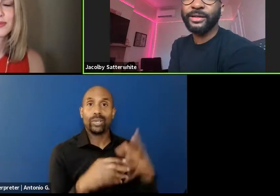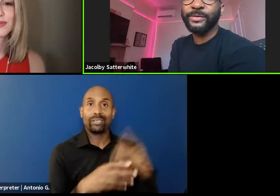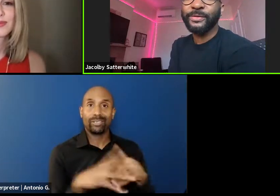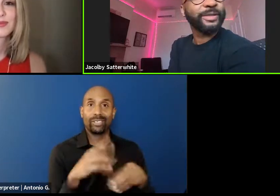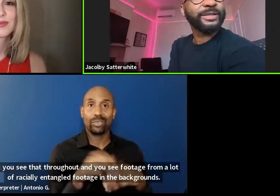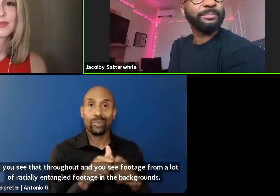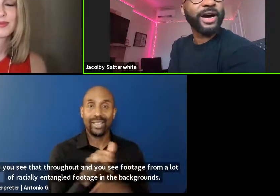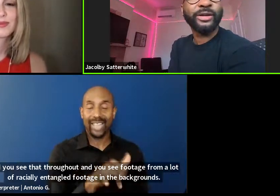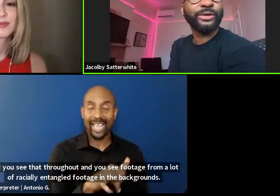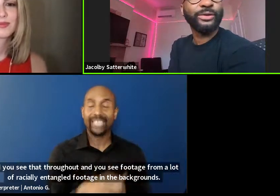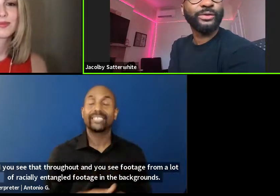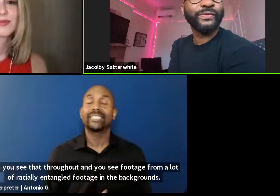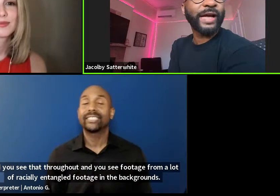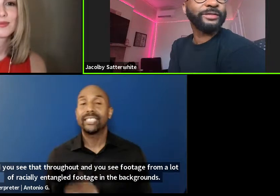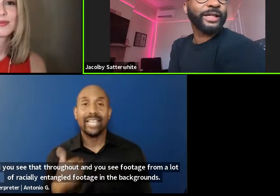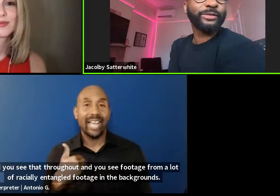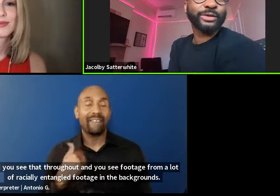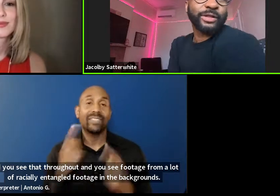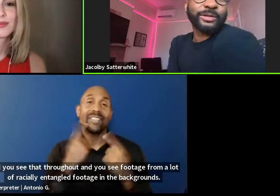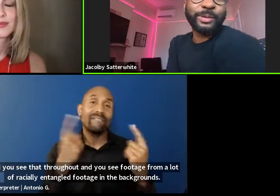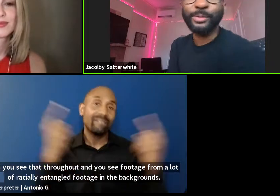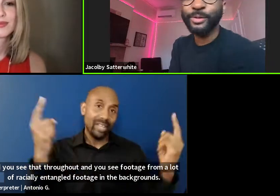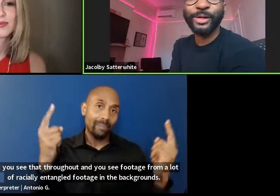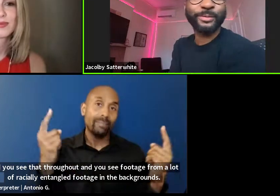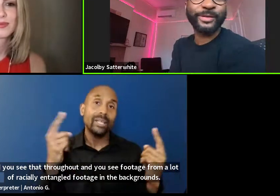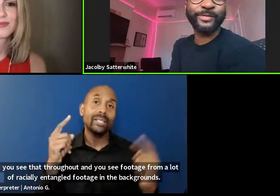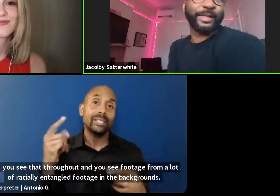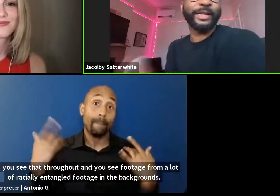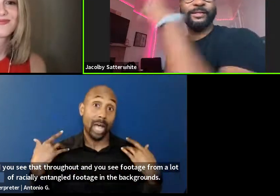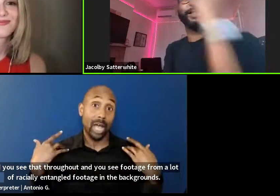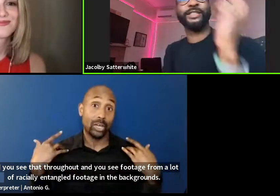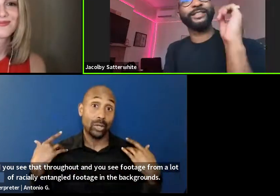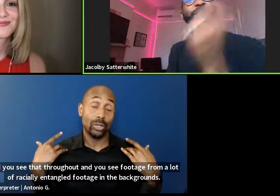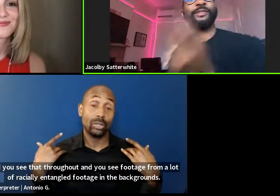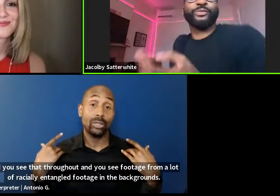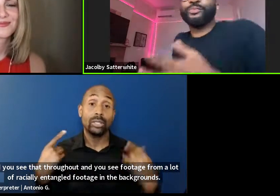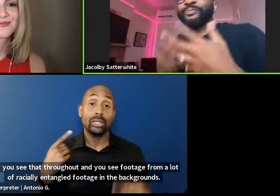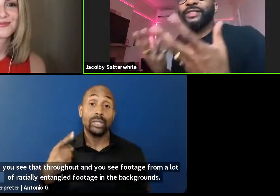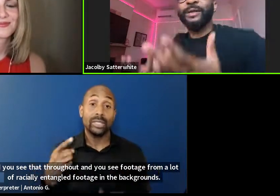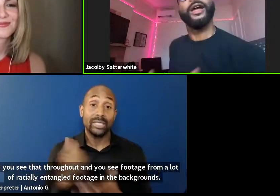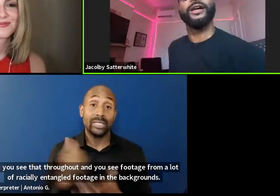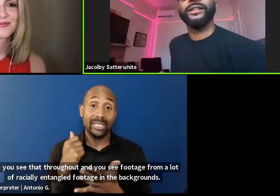a famous model who found that, who's one of the people who helped with it, right?